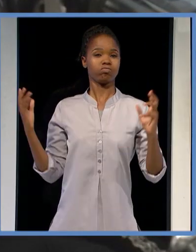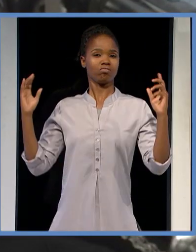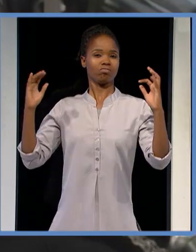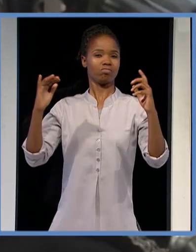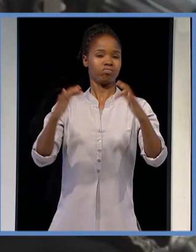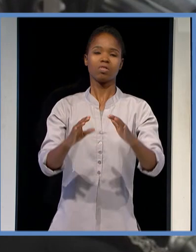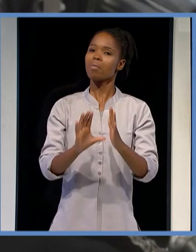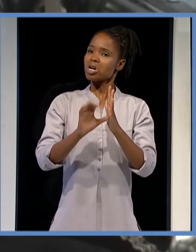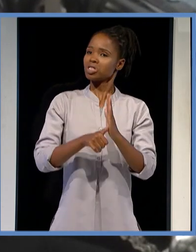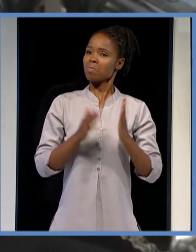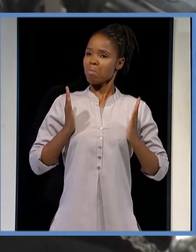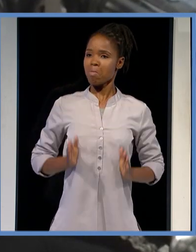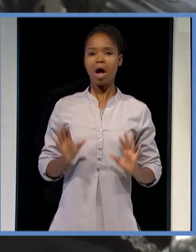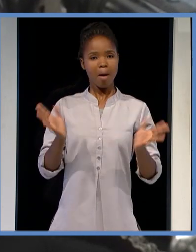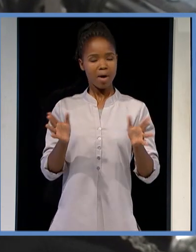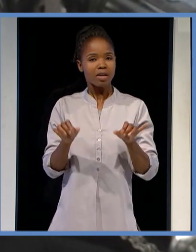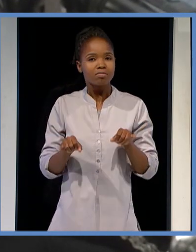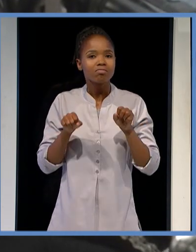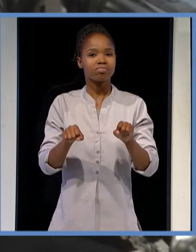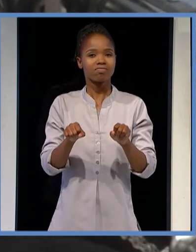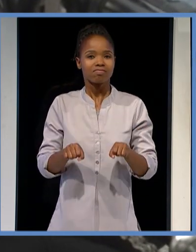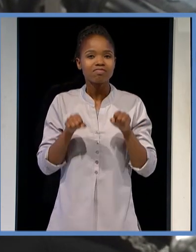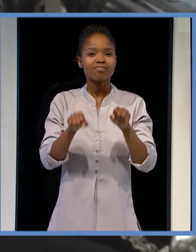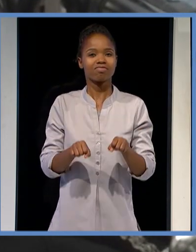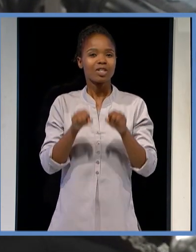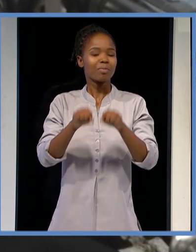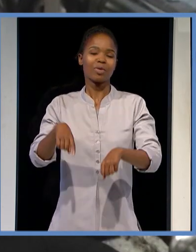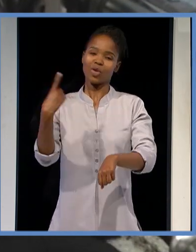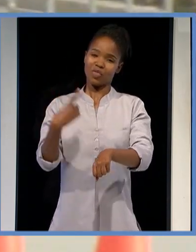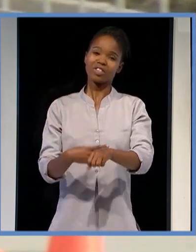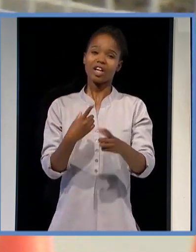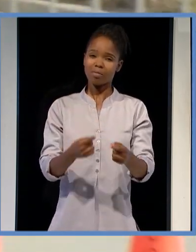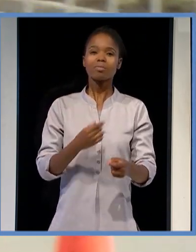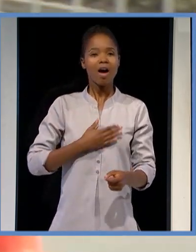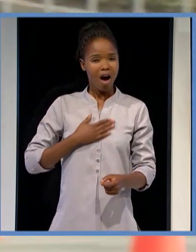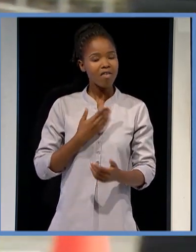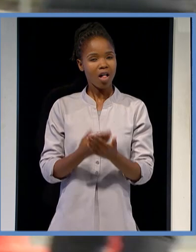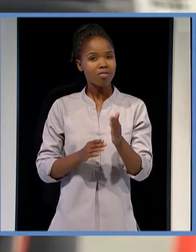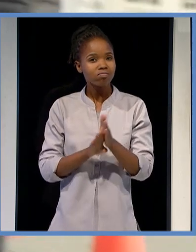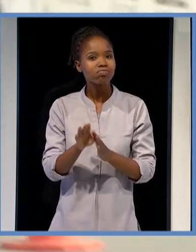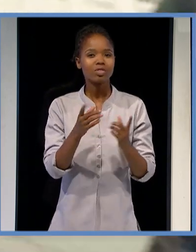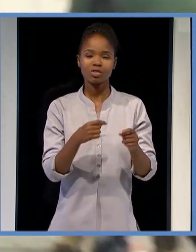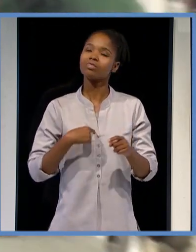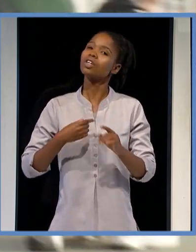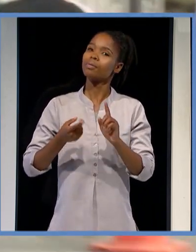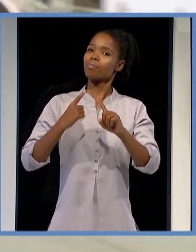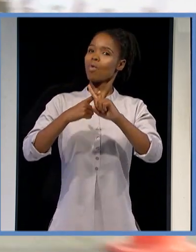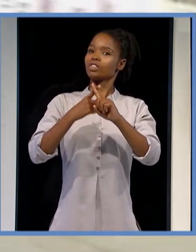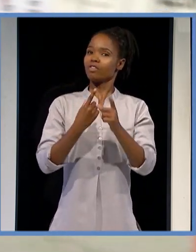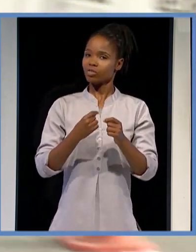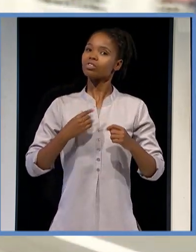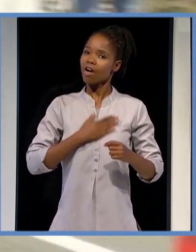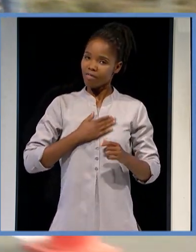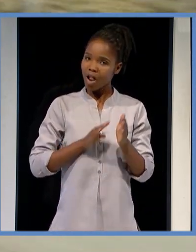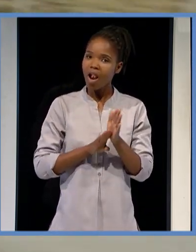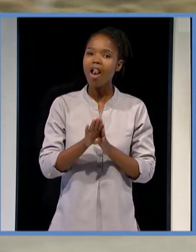nuwe mense ontmoet. Dit is waar ouens wat onlangs ongelukke gehad het, waar hulle kan begin. Waar hulle mense kan ontmoet. So ek sal almal aanraai om hierdie kant toe te kom. Is